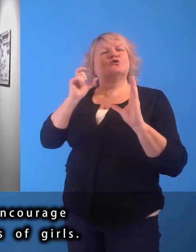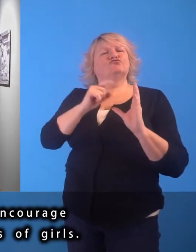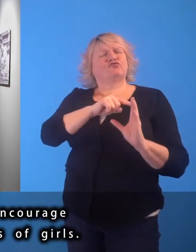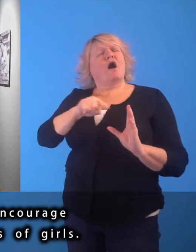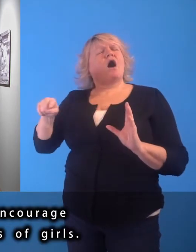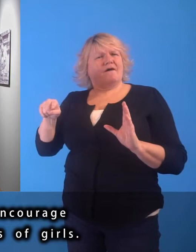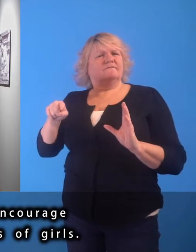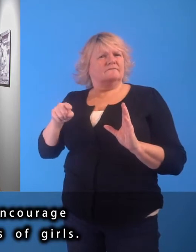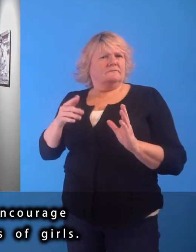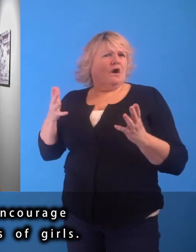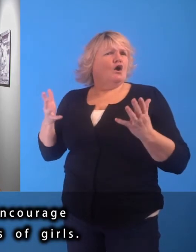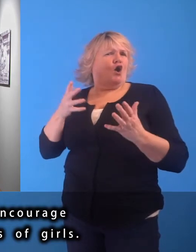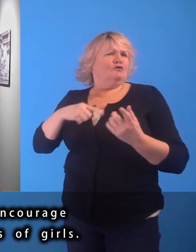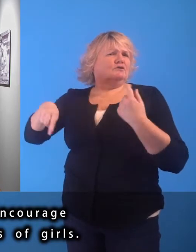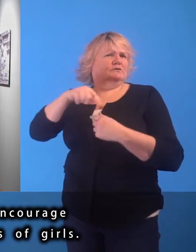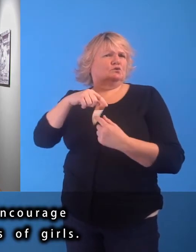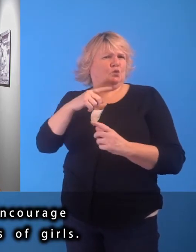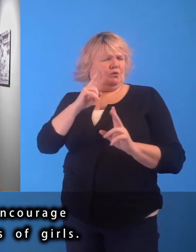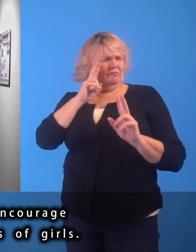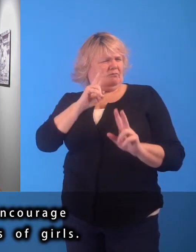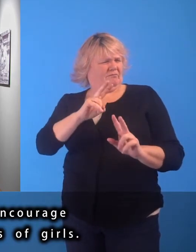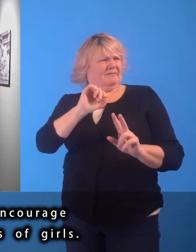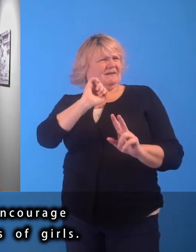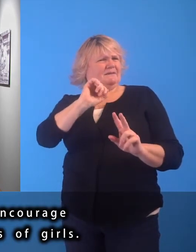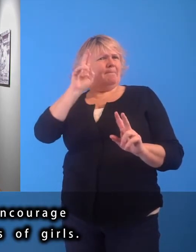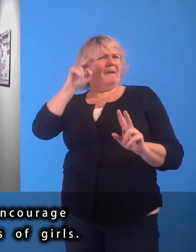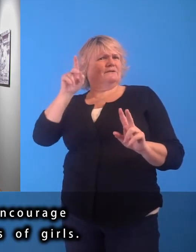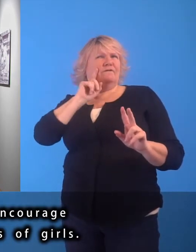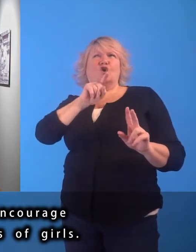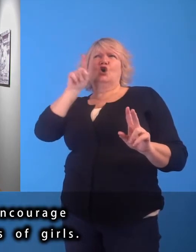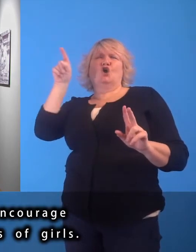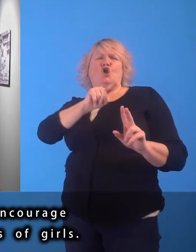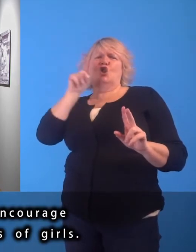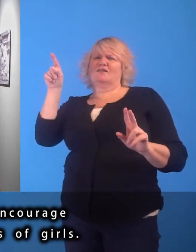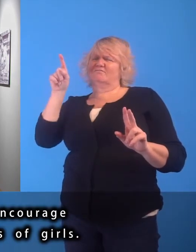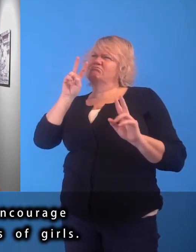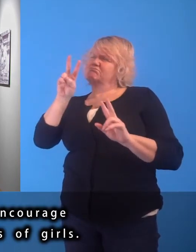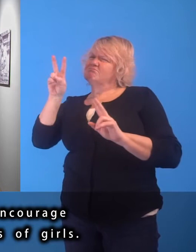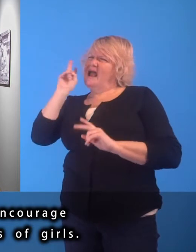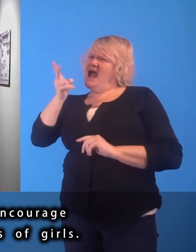Hornel's photographs certainly encourage us to look again at his paintings of girls.